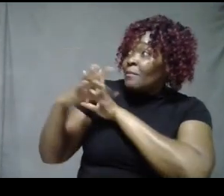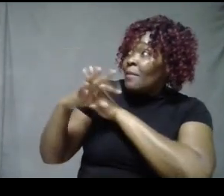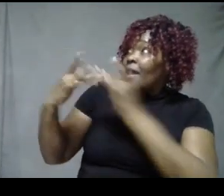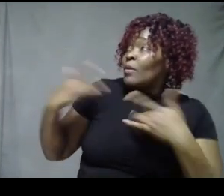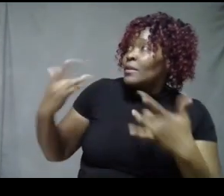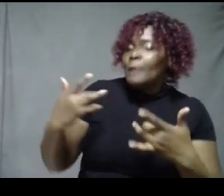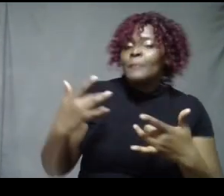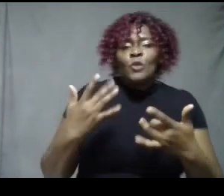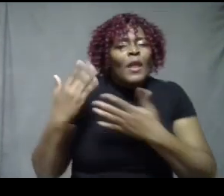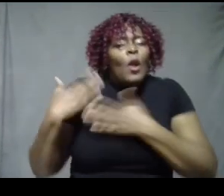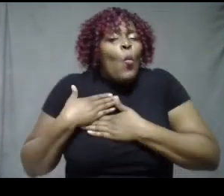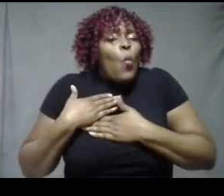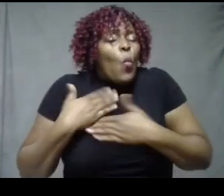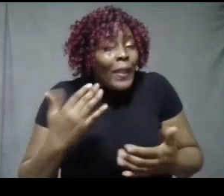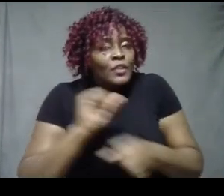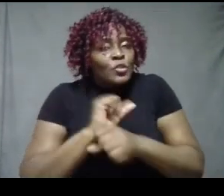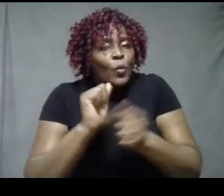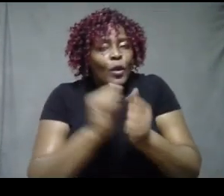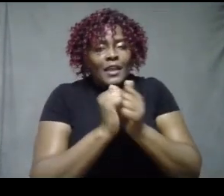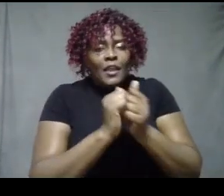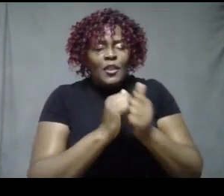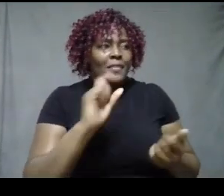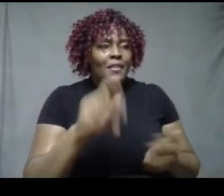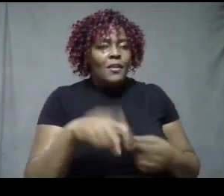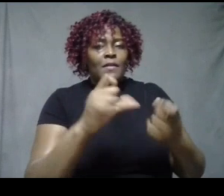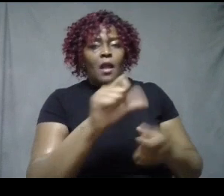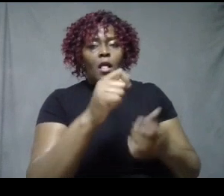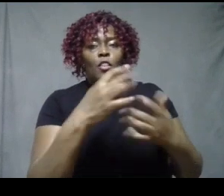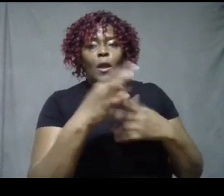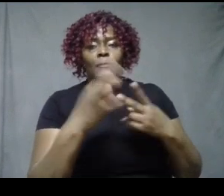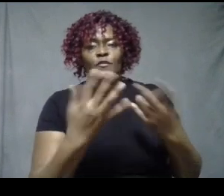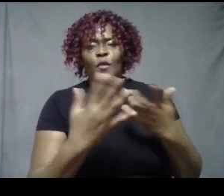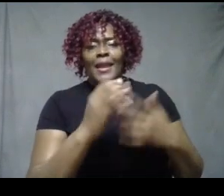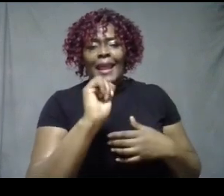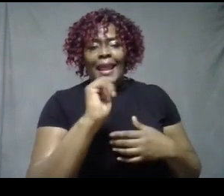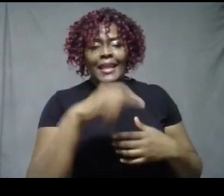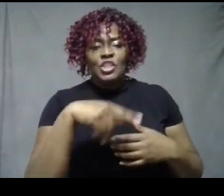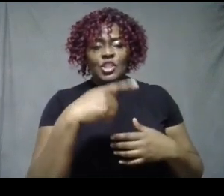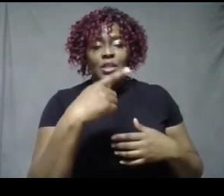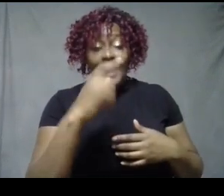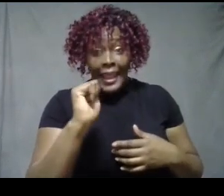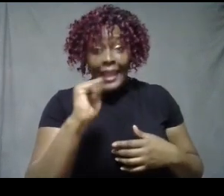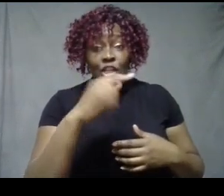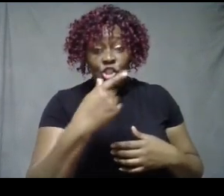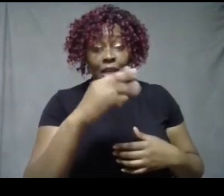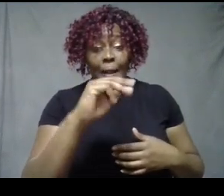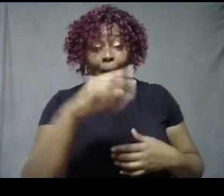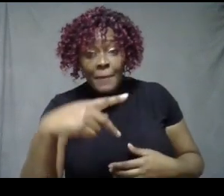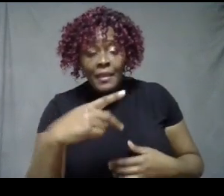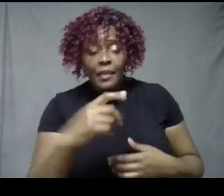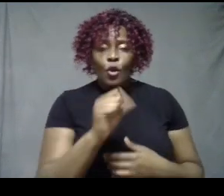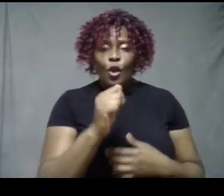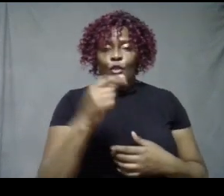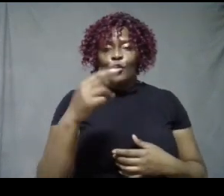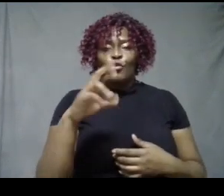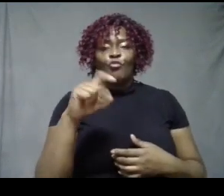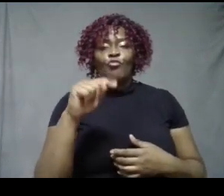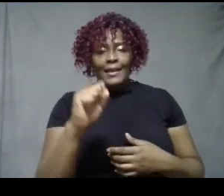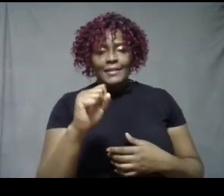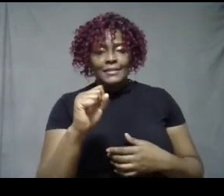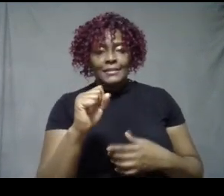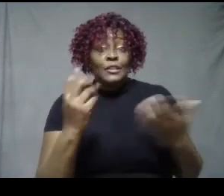some maybe AGMP grants or some other CDBG grants. So we are going to be working on those and looking for those.